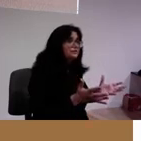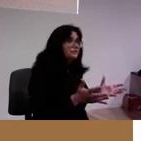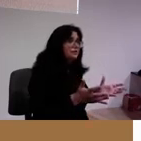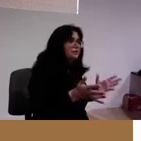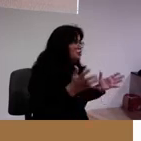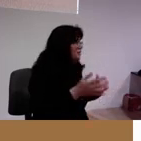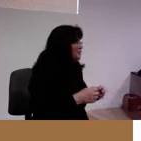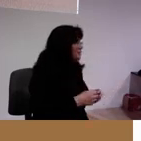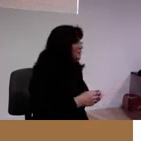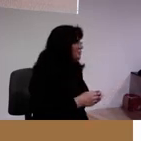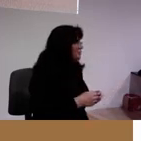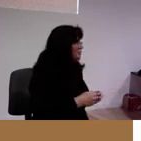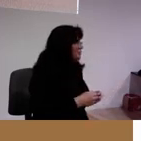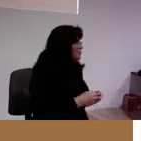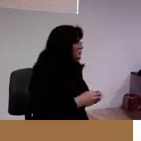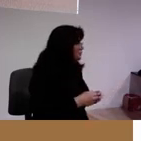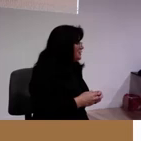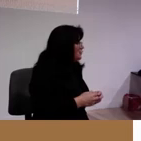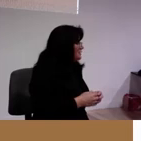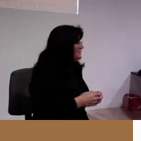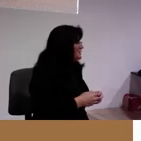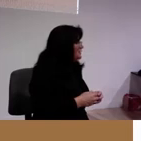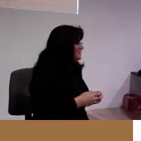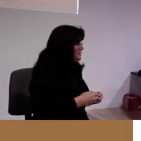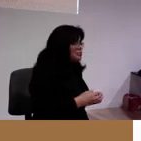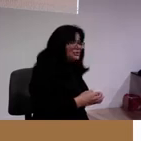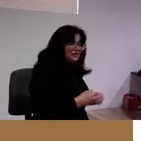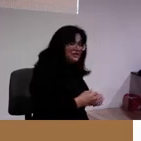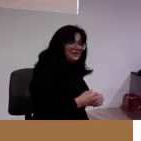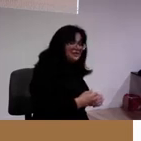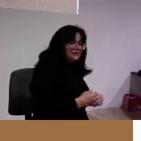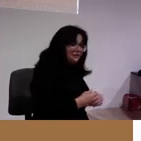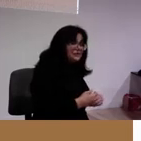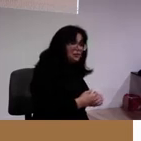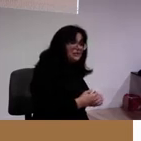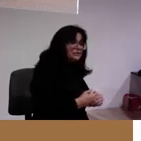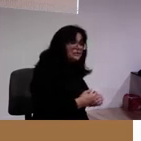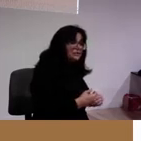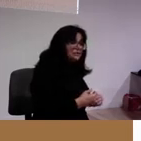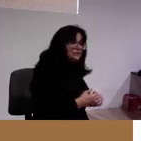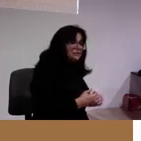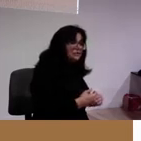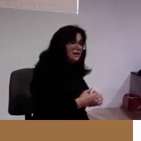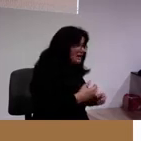Anthropologists, of all people, should be the ones to be able to see that's what we